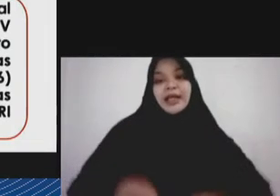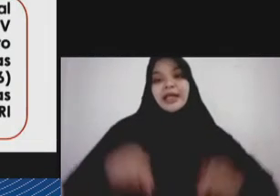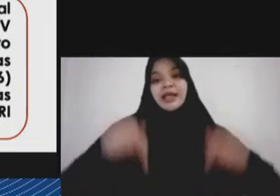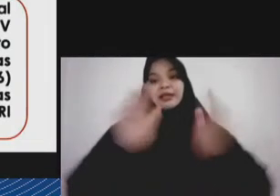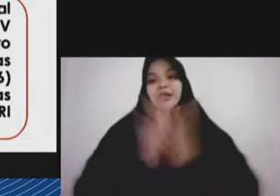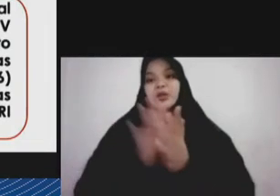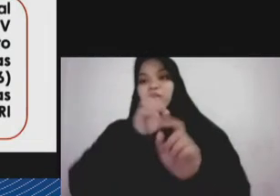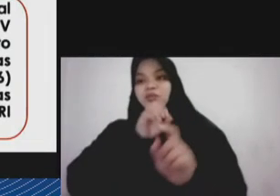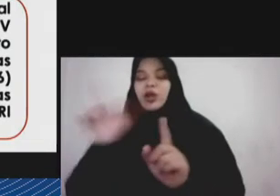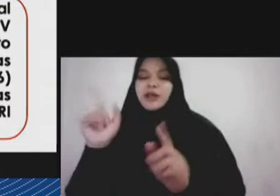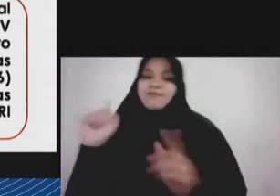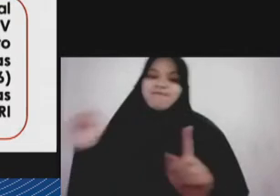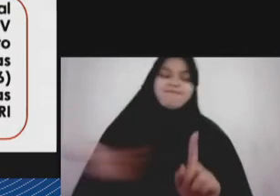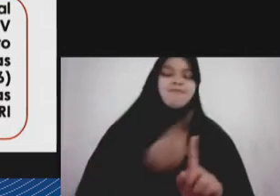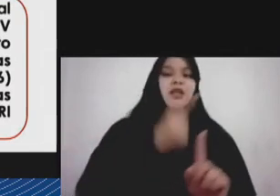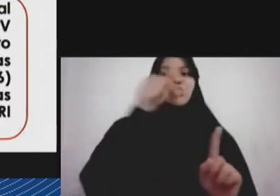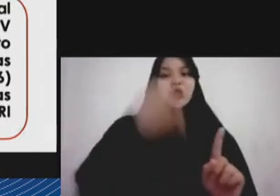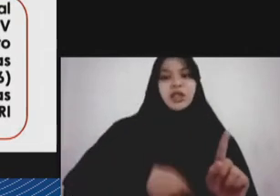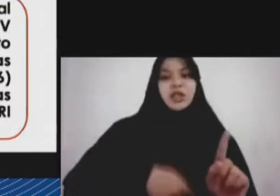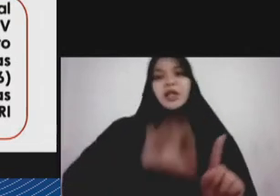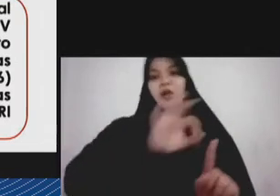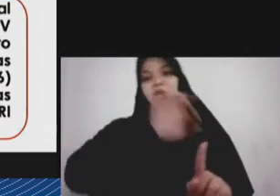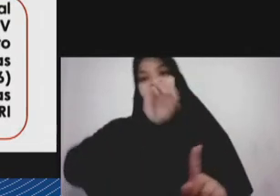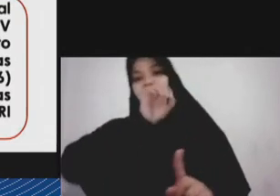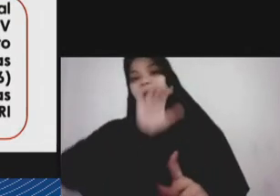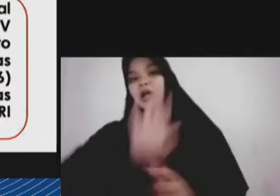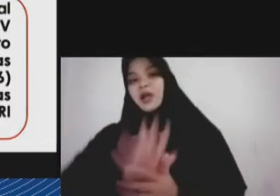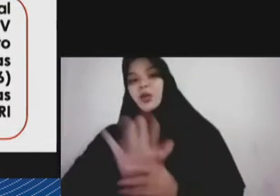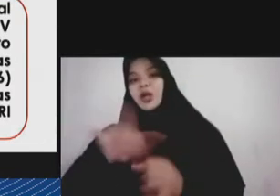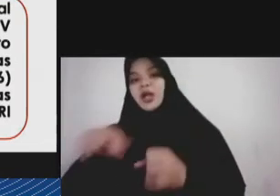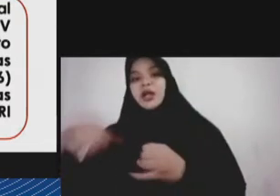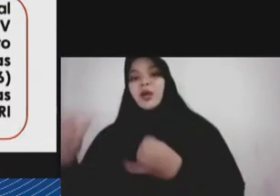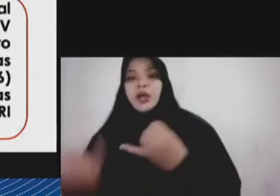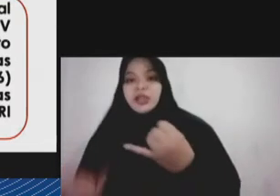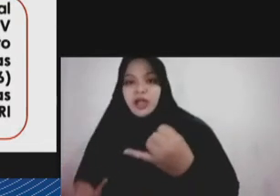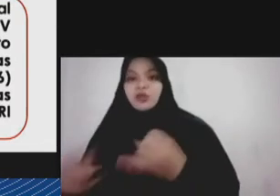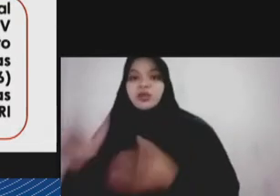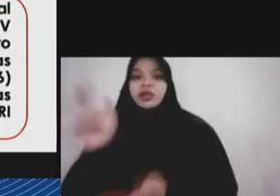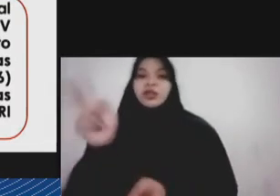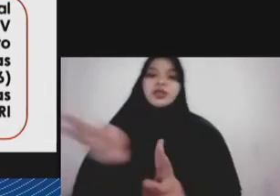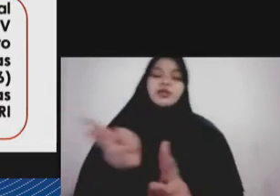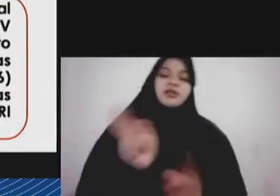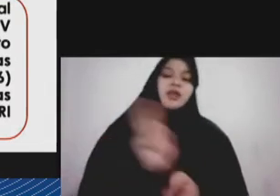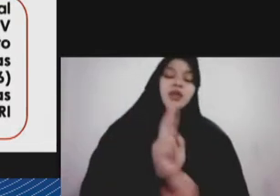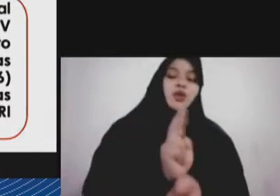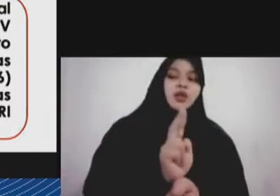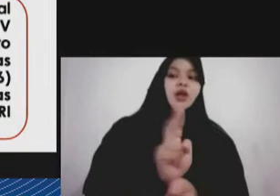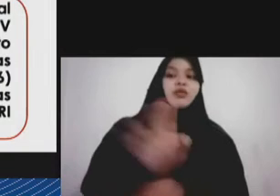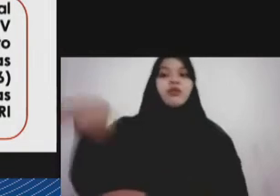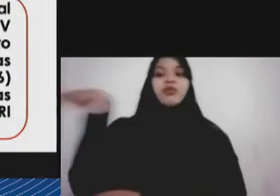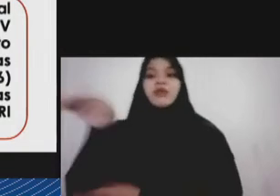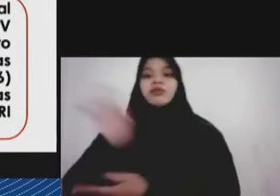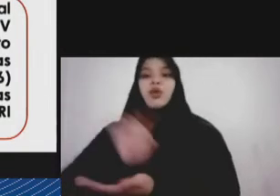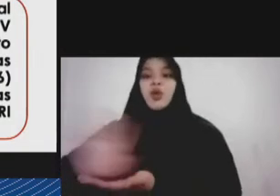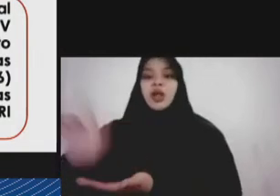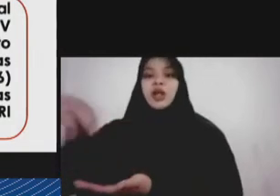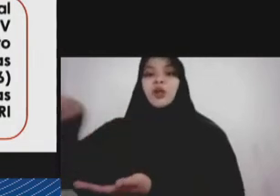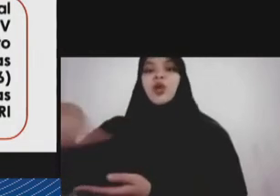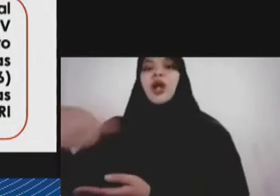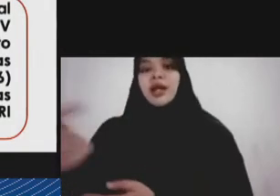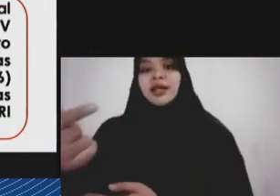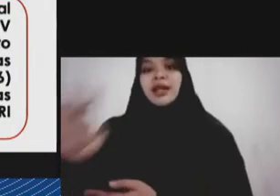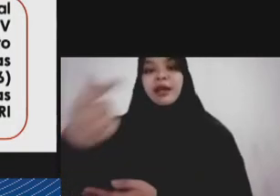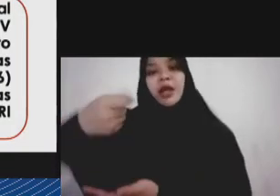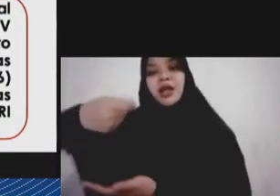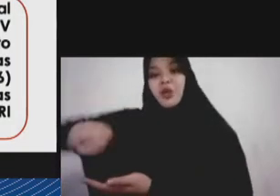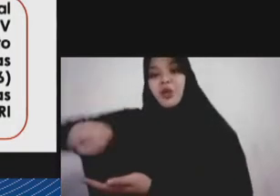in the presidential opinion regarding the ending of sexual violence bill which was read out by the Minister of Women Empowerment